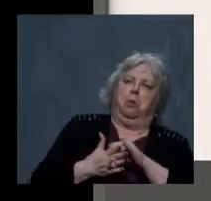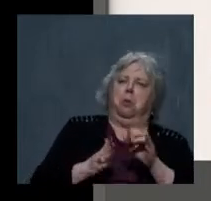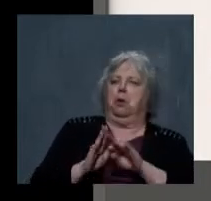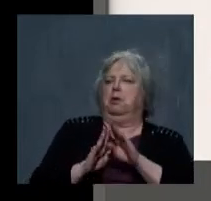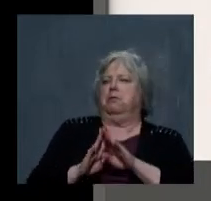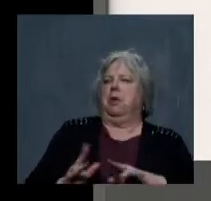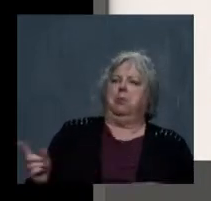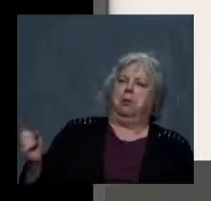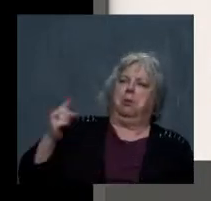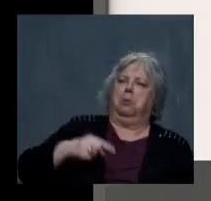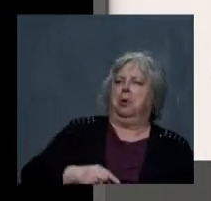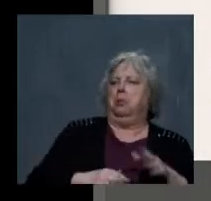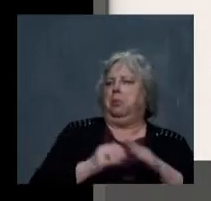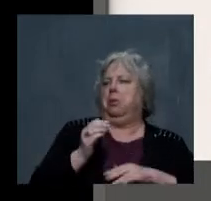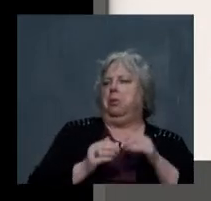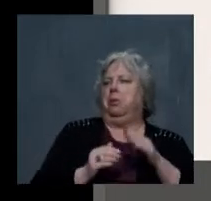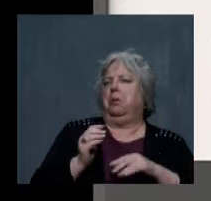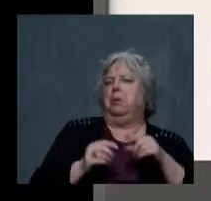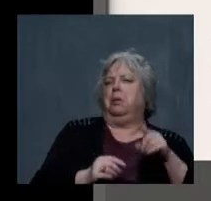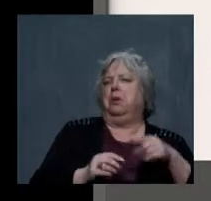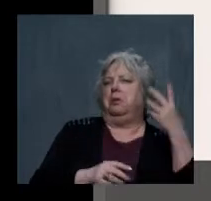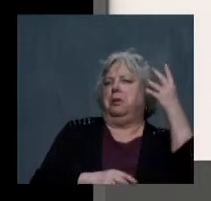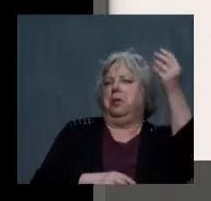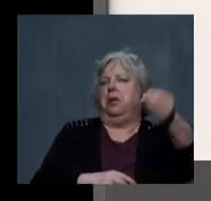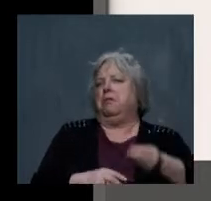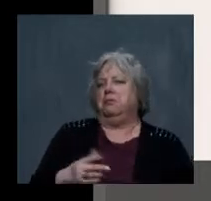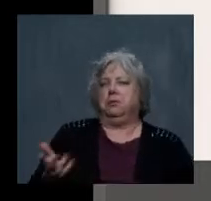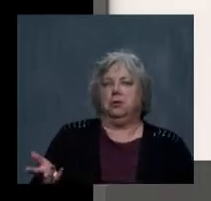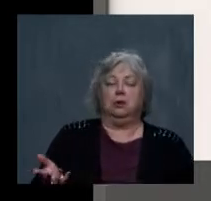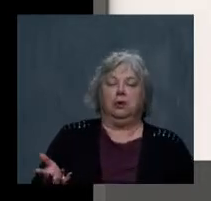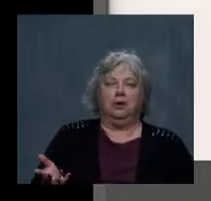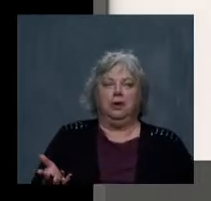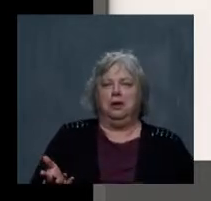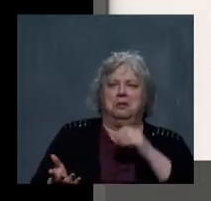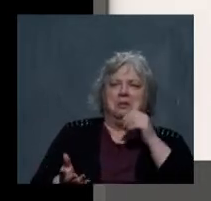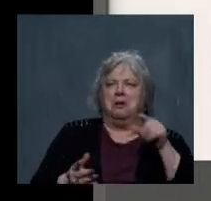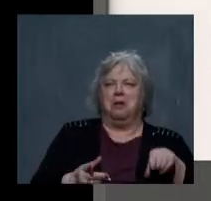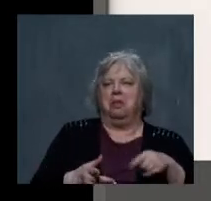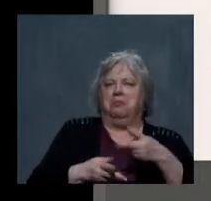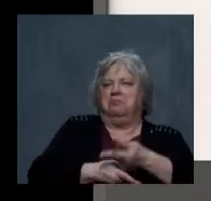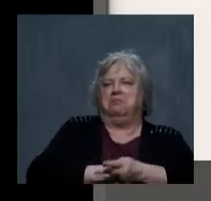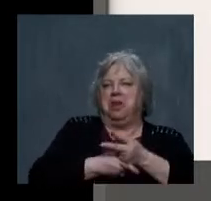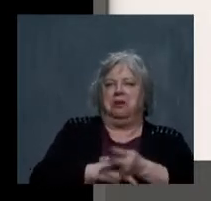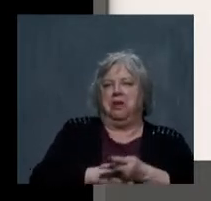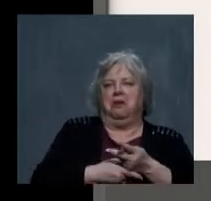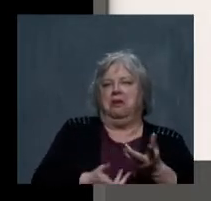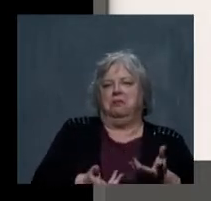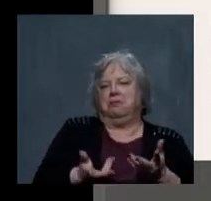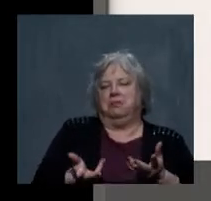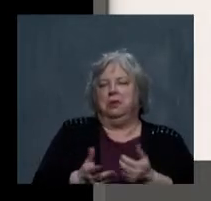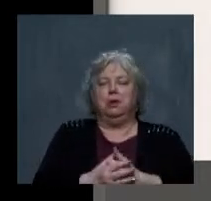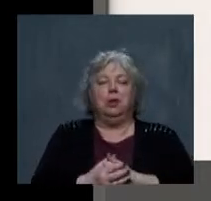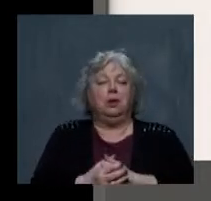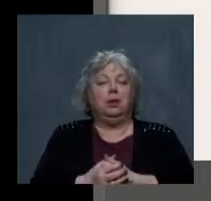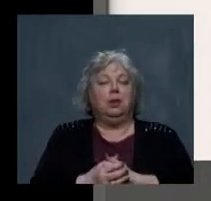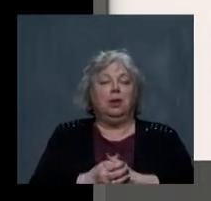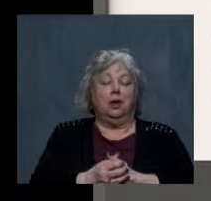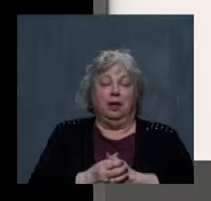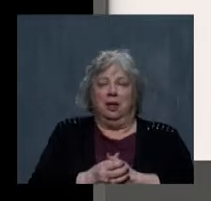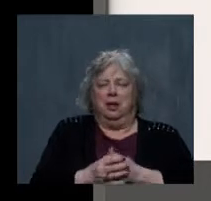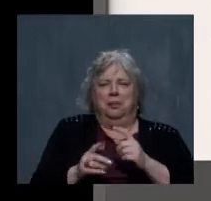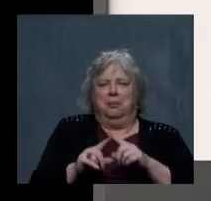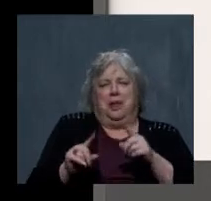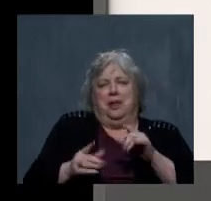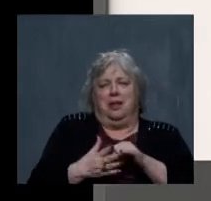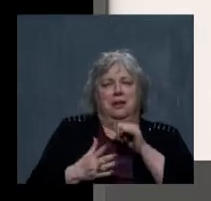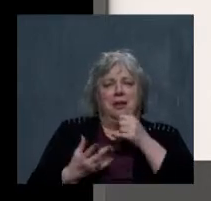come in and build this center, and then they'll be gone and not be there to do anything about it if there's a